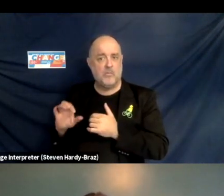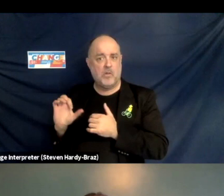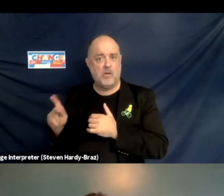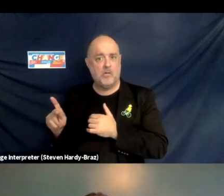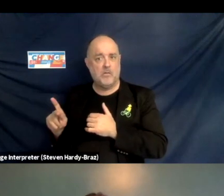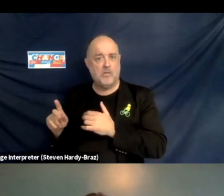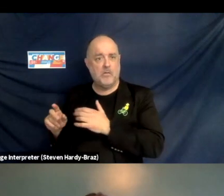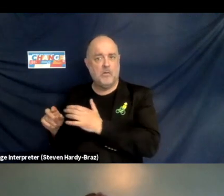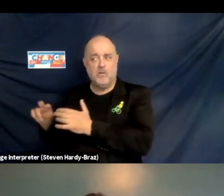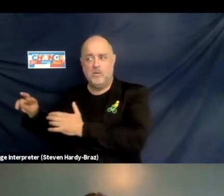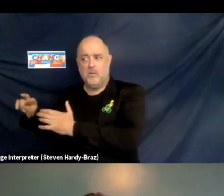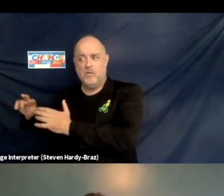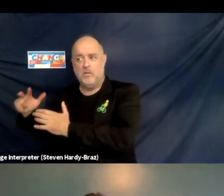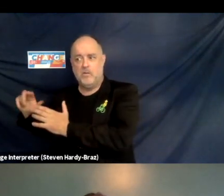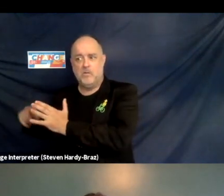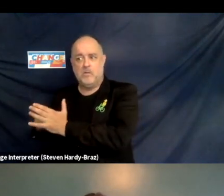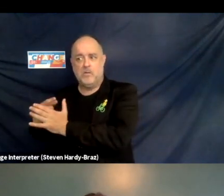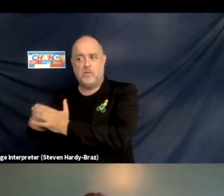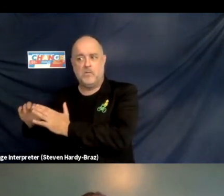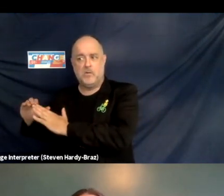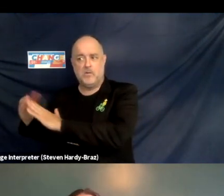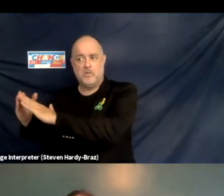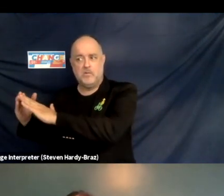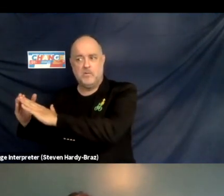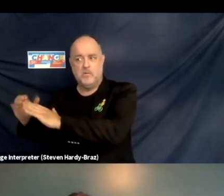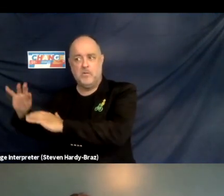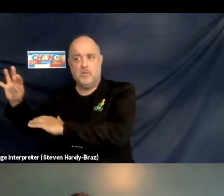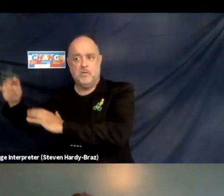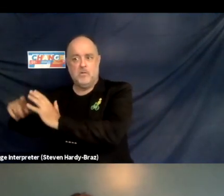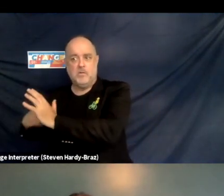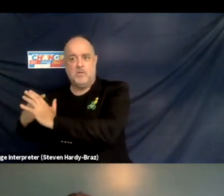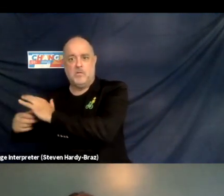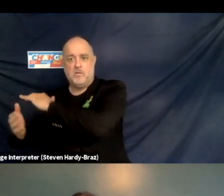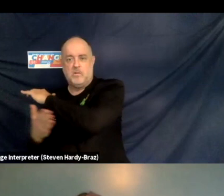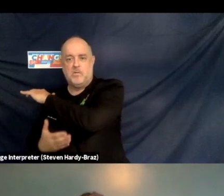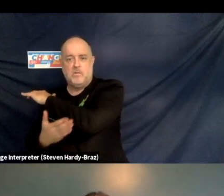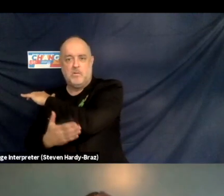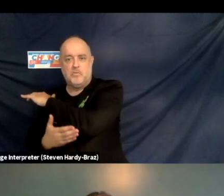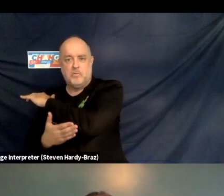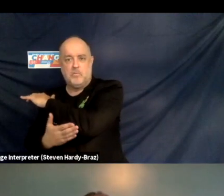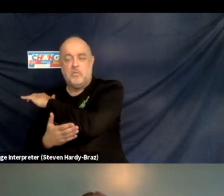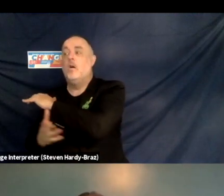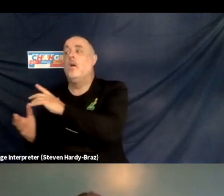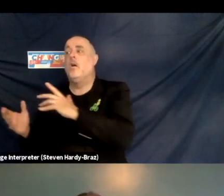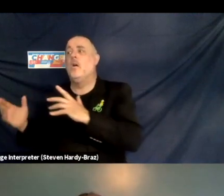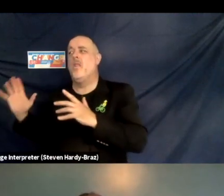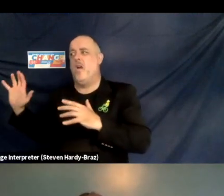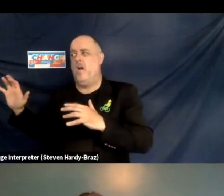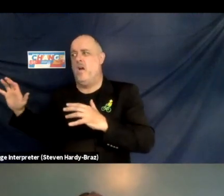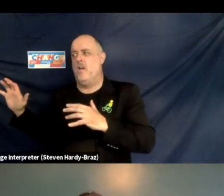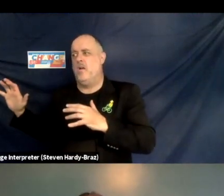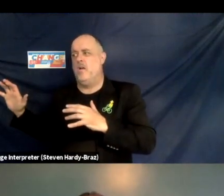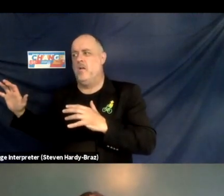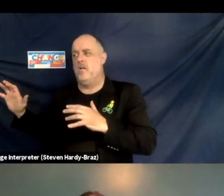the correct the nation. But before you're coming to, you know, solve the problems of Blacks, first